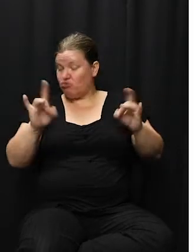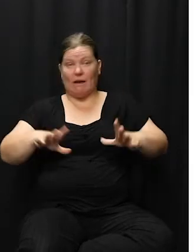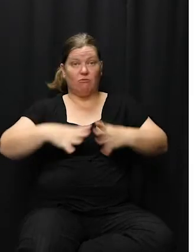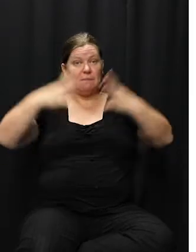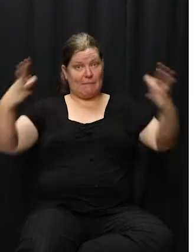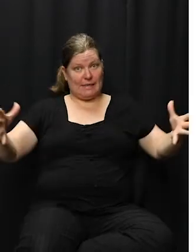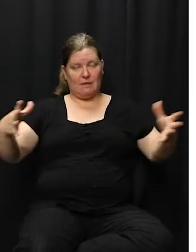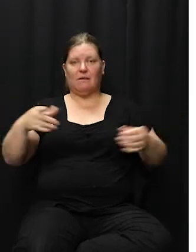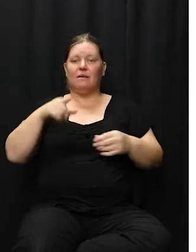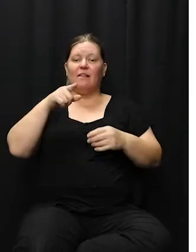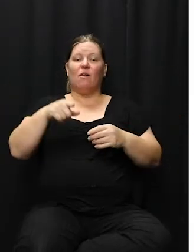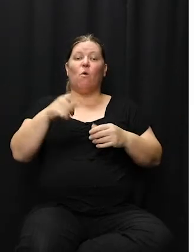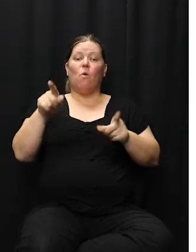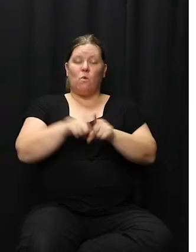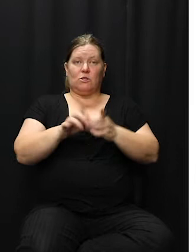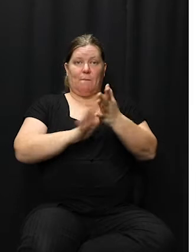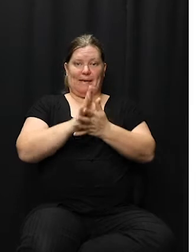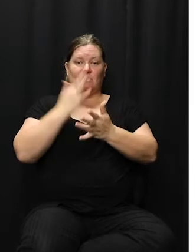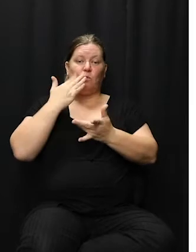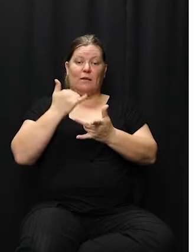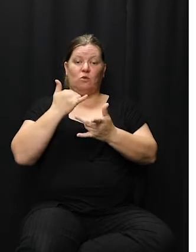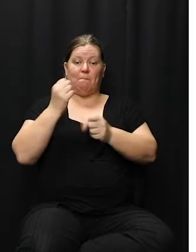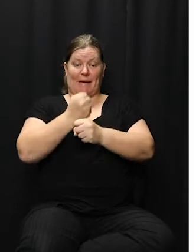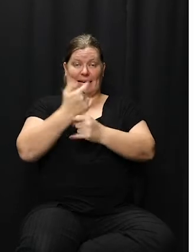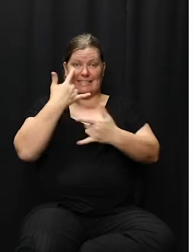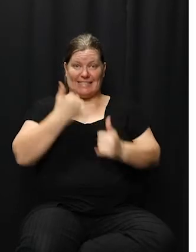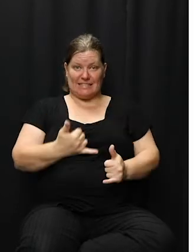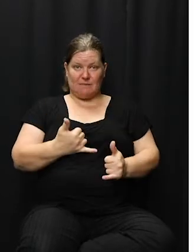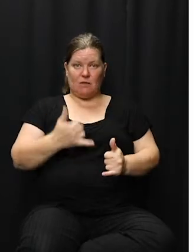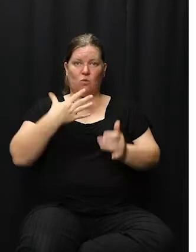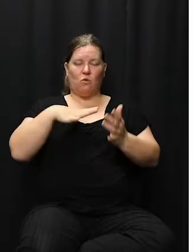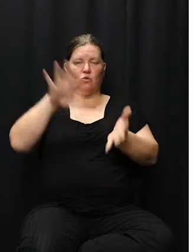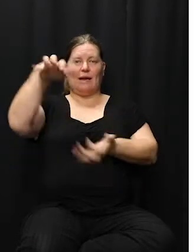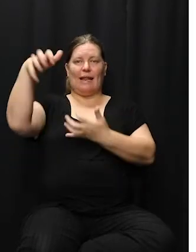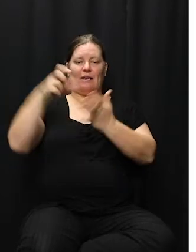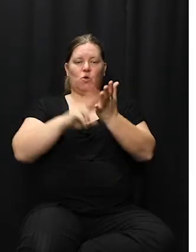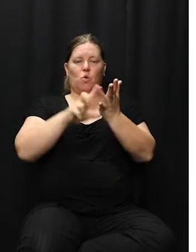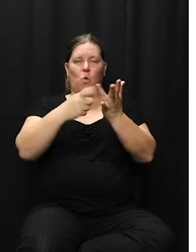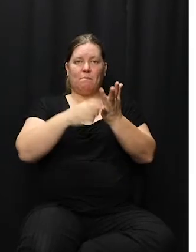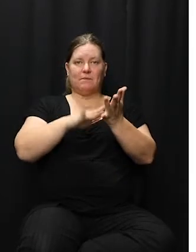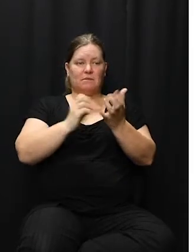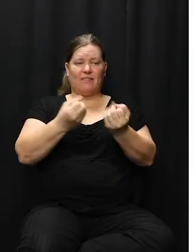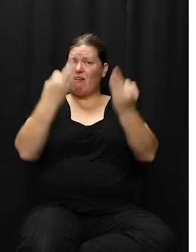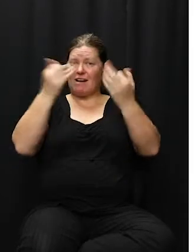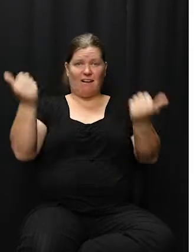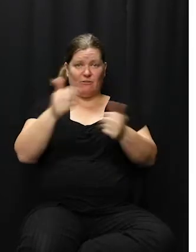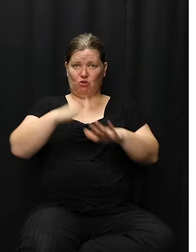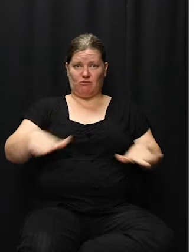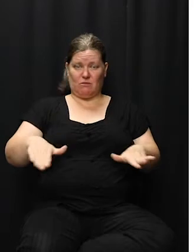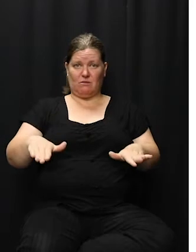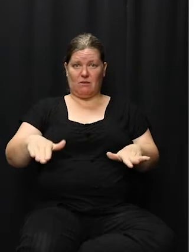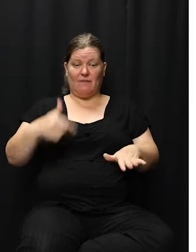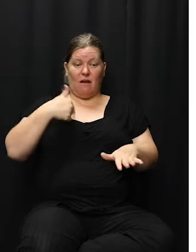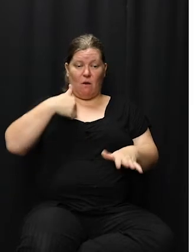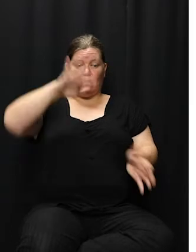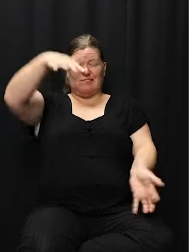But the reason why is that there's just not enough deaf children. Australia is also very large, so they're spread out. So when you make an assessment tool, you